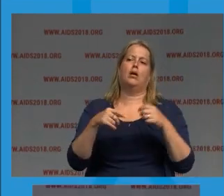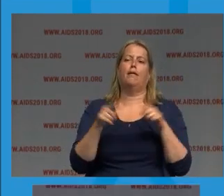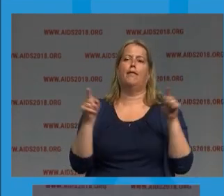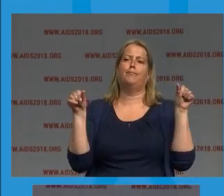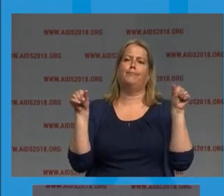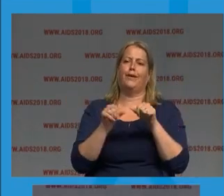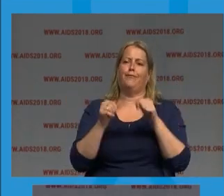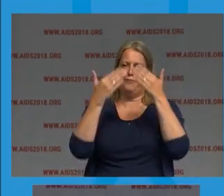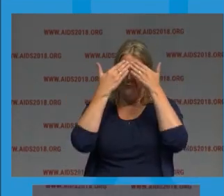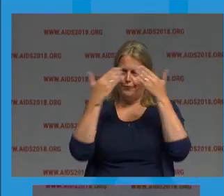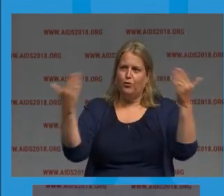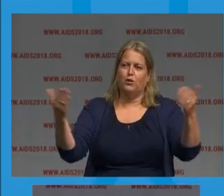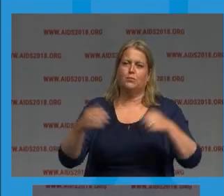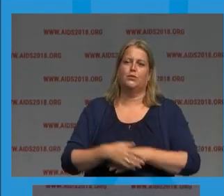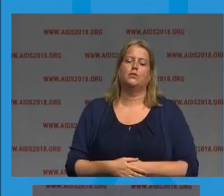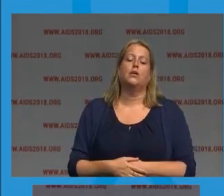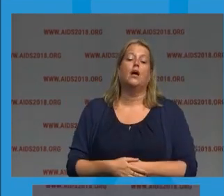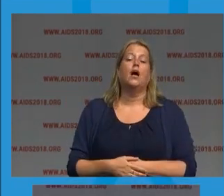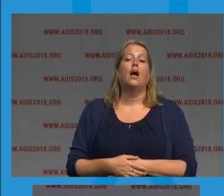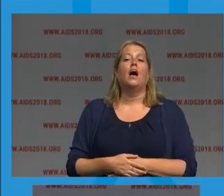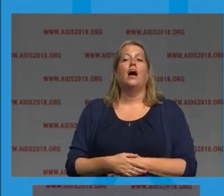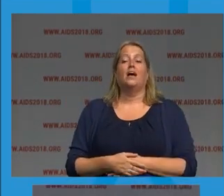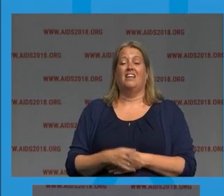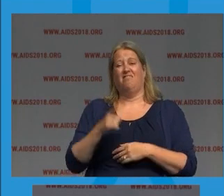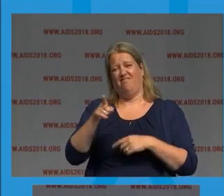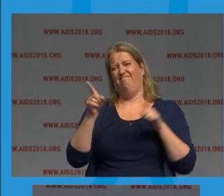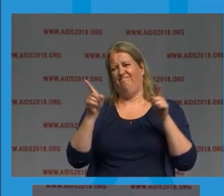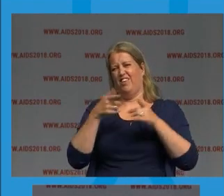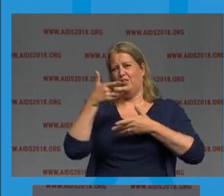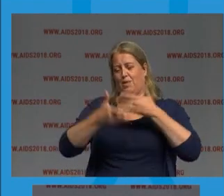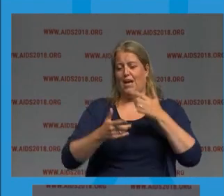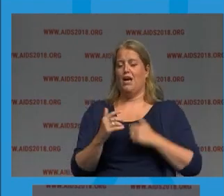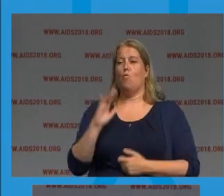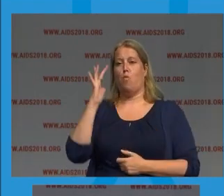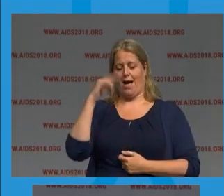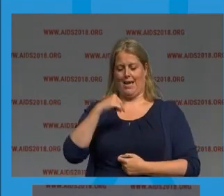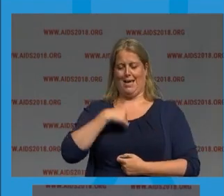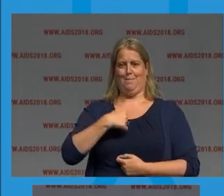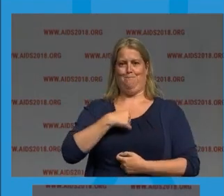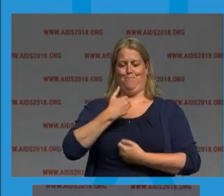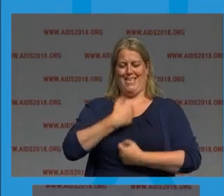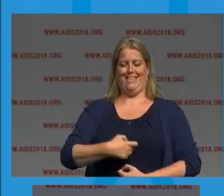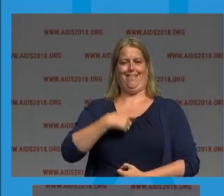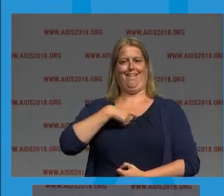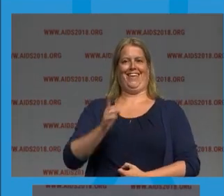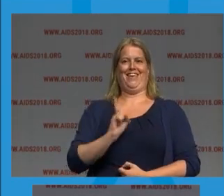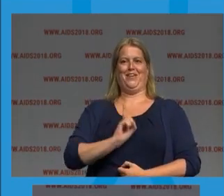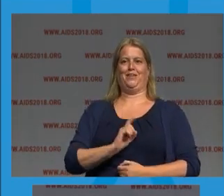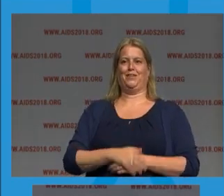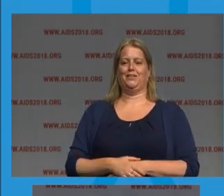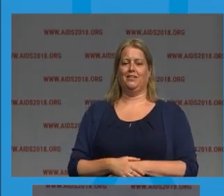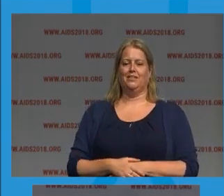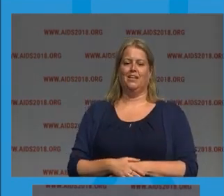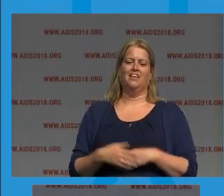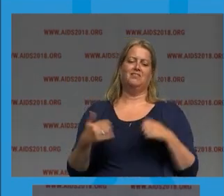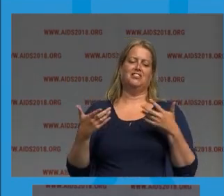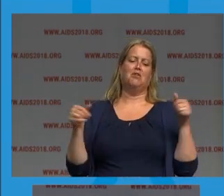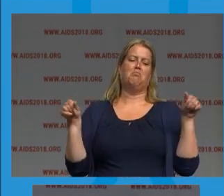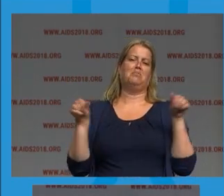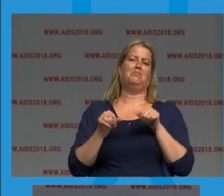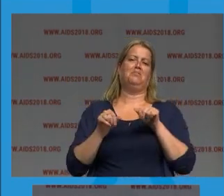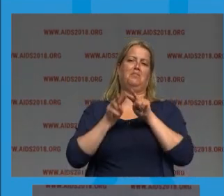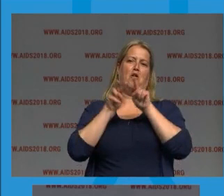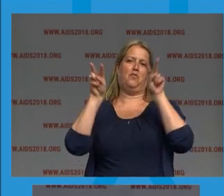brief acknowledgement, and I think really explains why it's me presenting here in front of you today and how I ended up here today. I'll give the briefest of overviews of